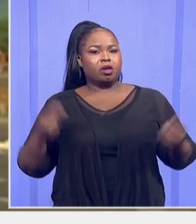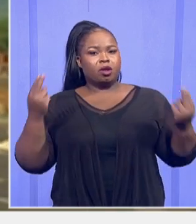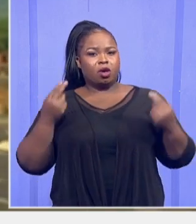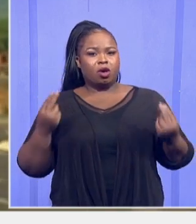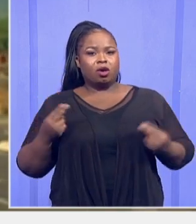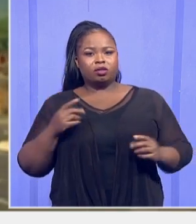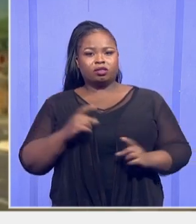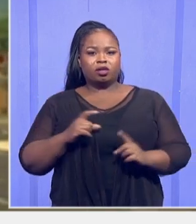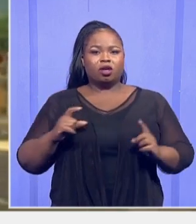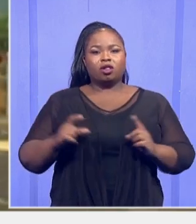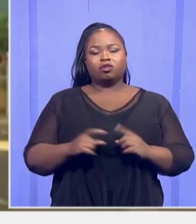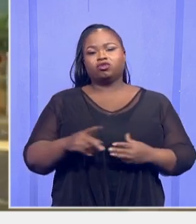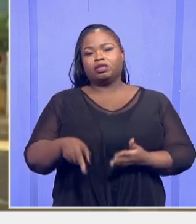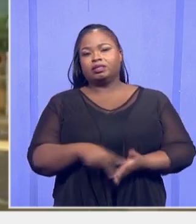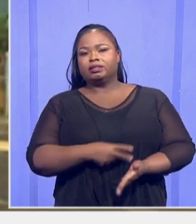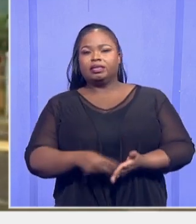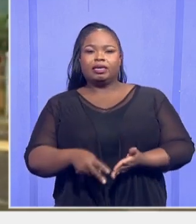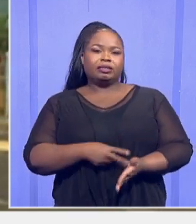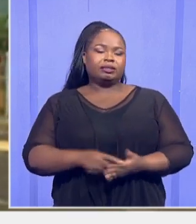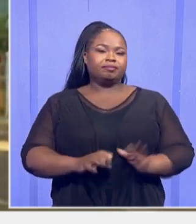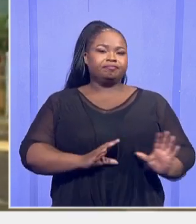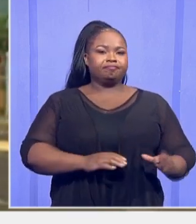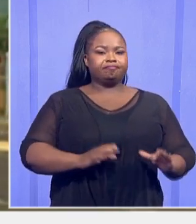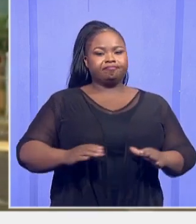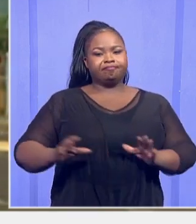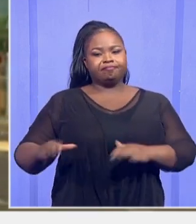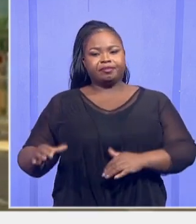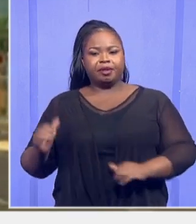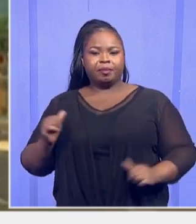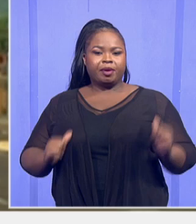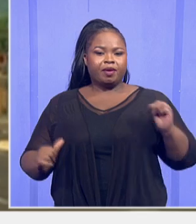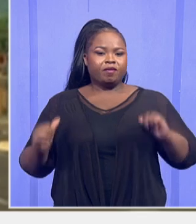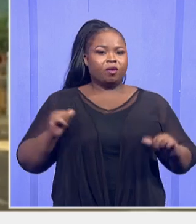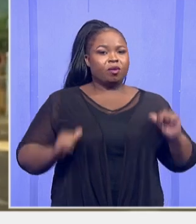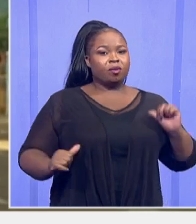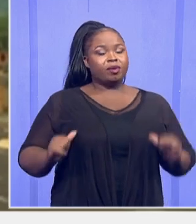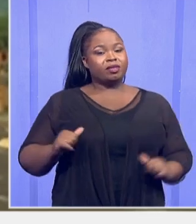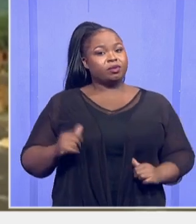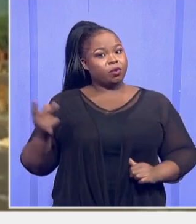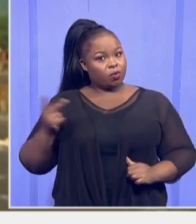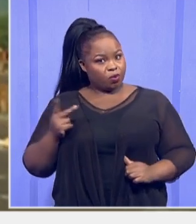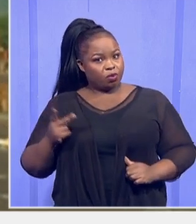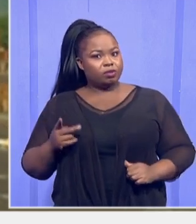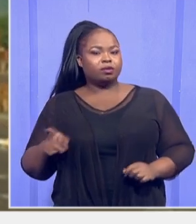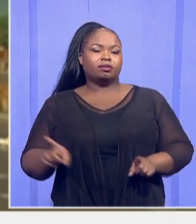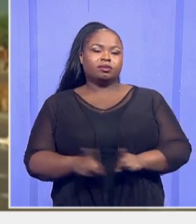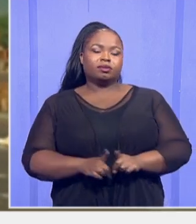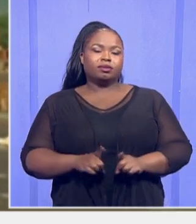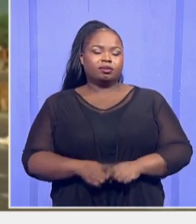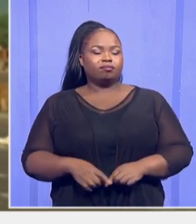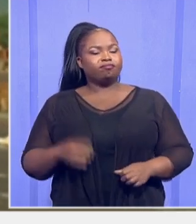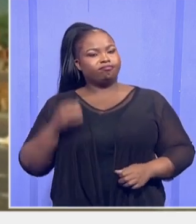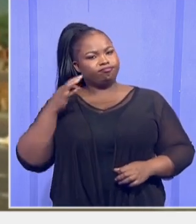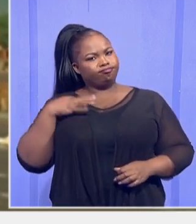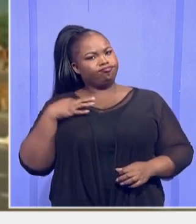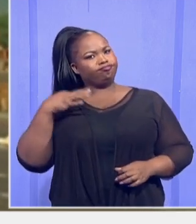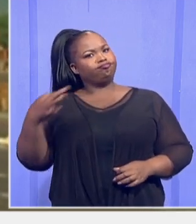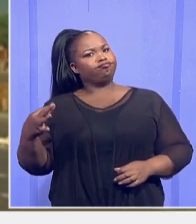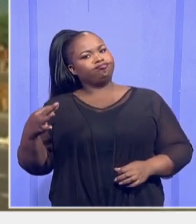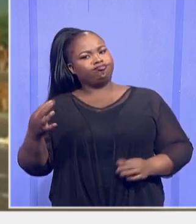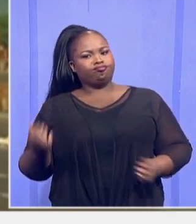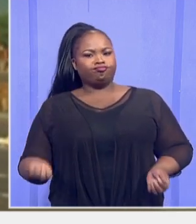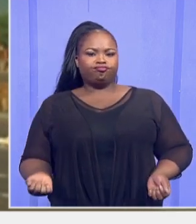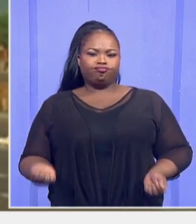culture, dances, cultural groups, performers who also fell into the concept, volunteering their service